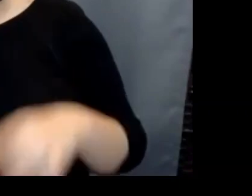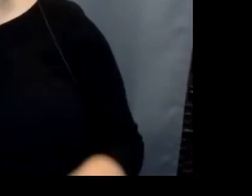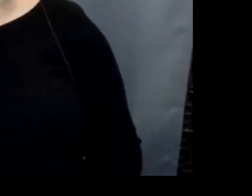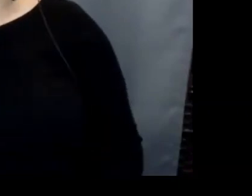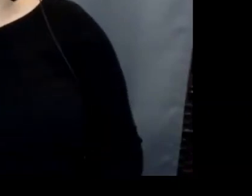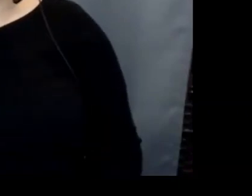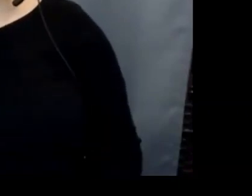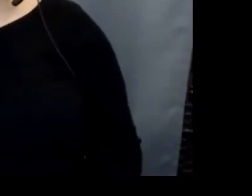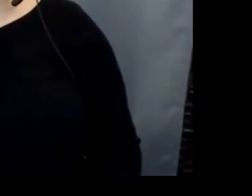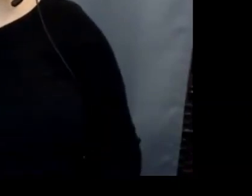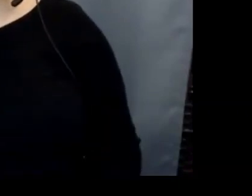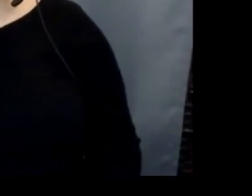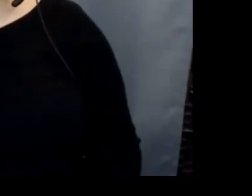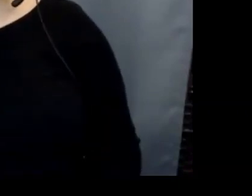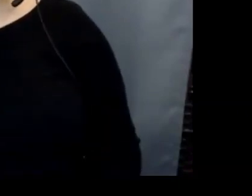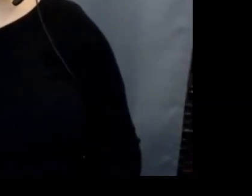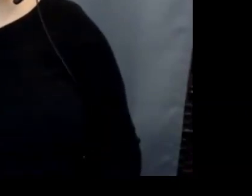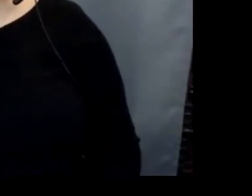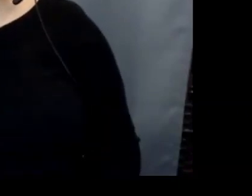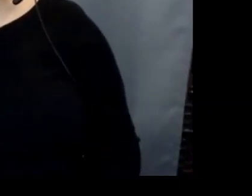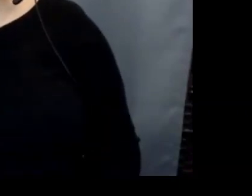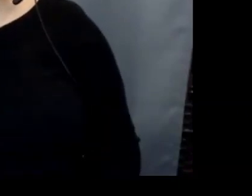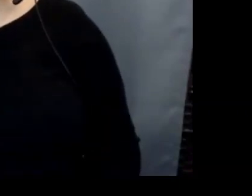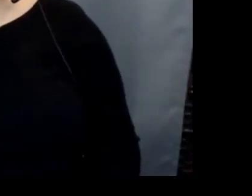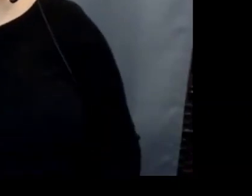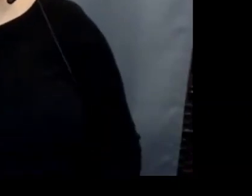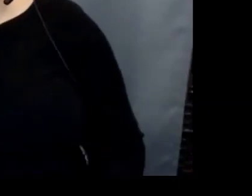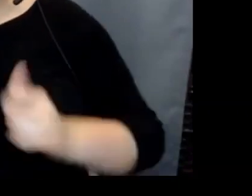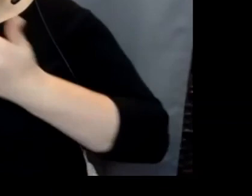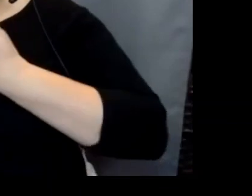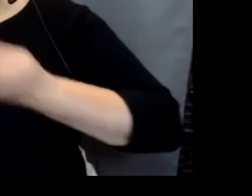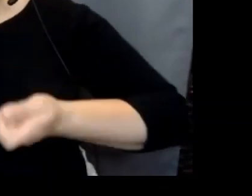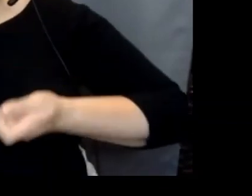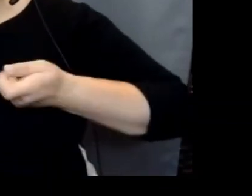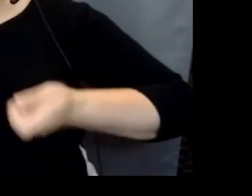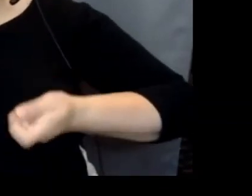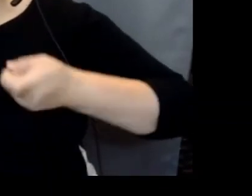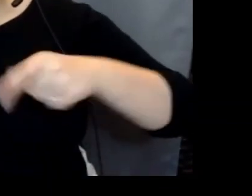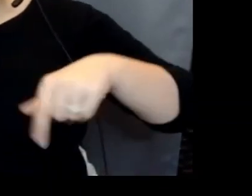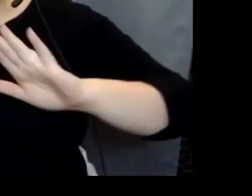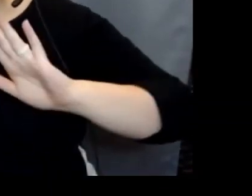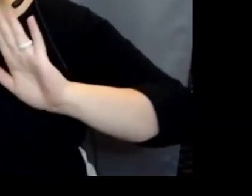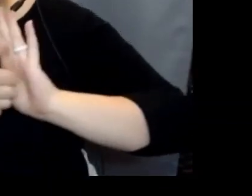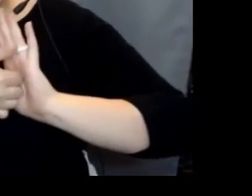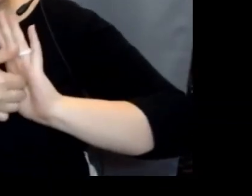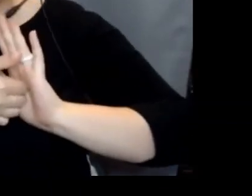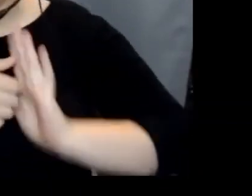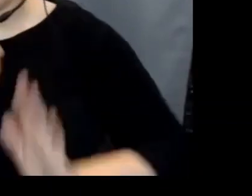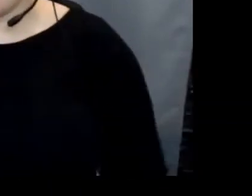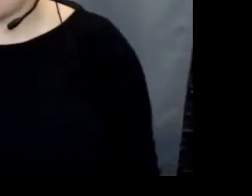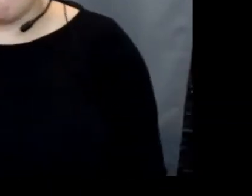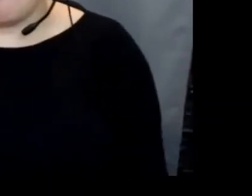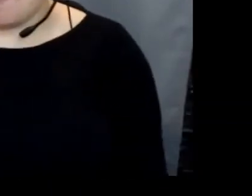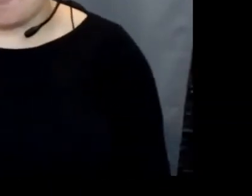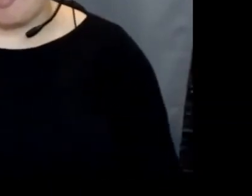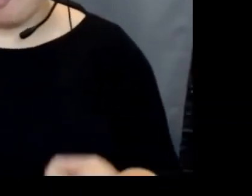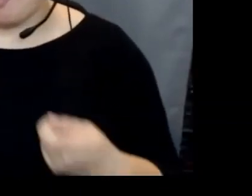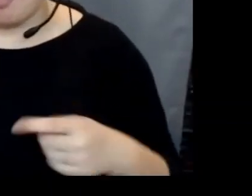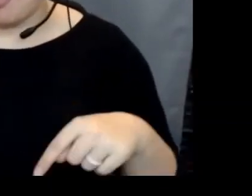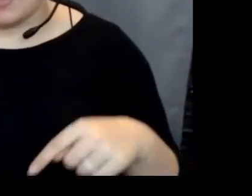Service is the federal agency that's actually been put in charge to oversee these accounts, not the Social Security